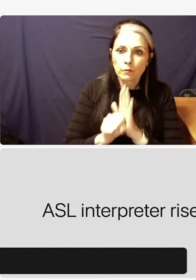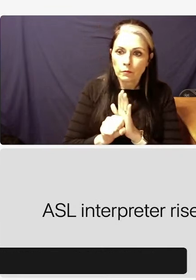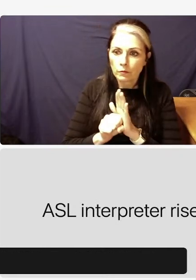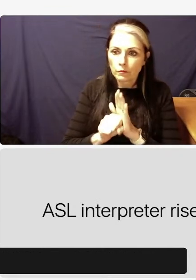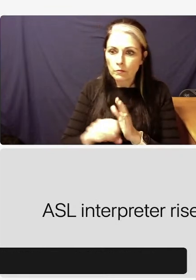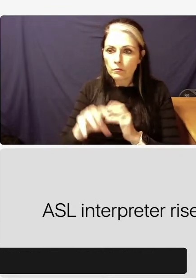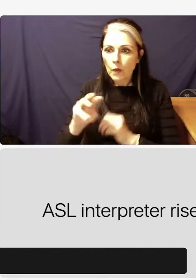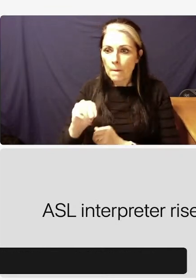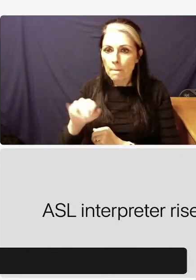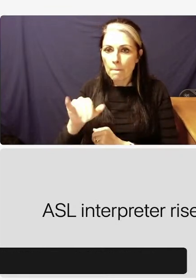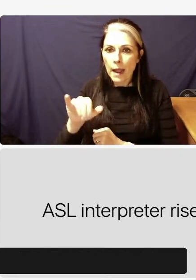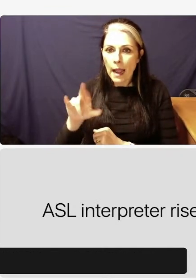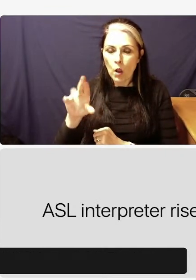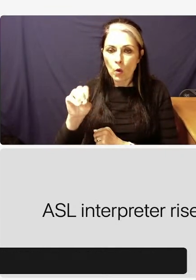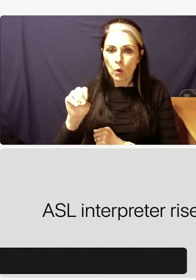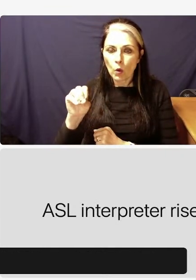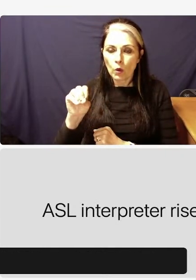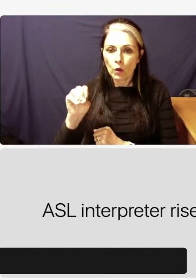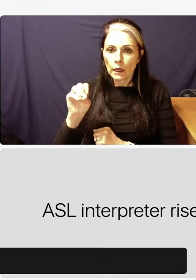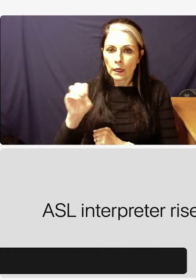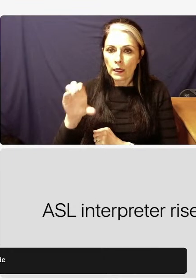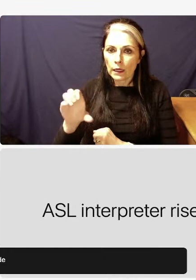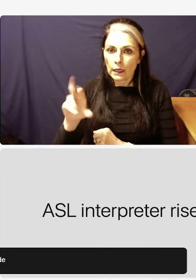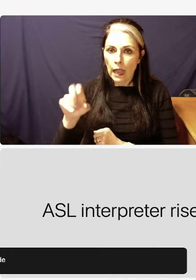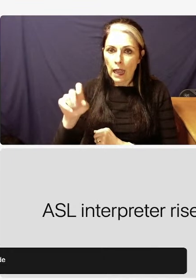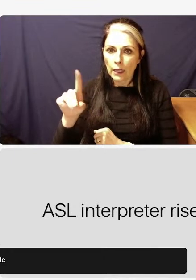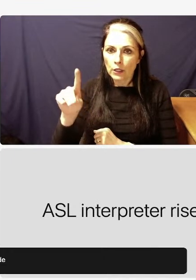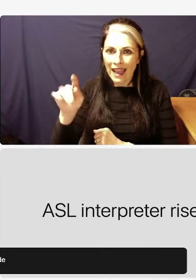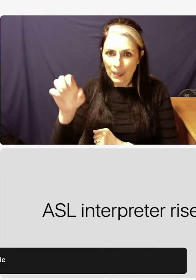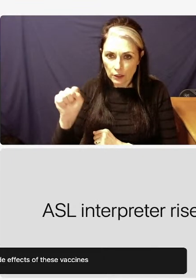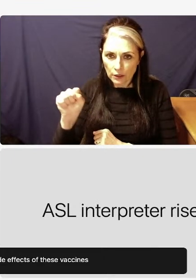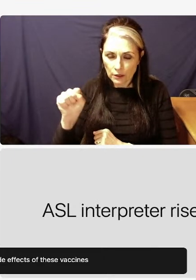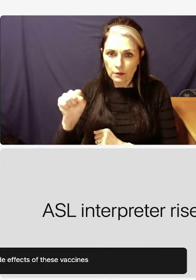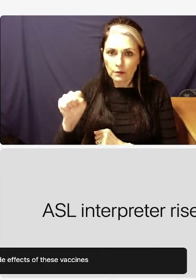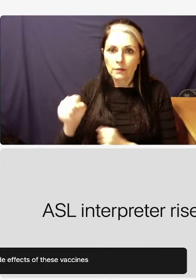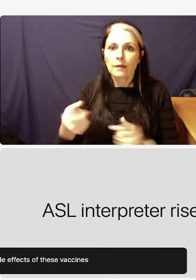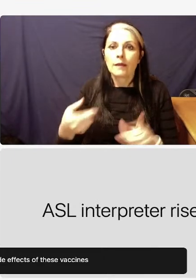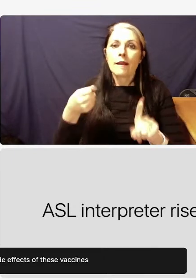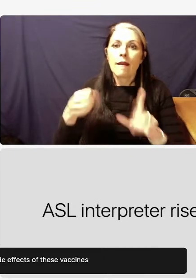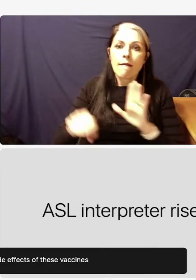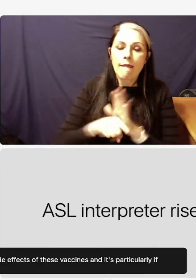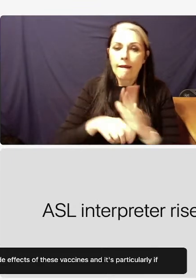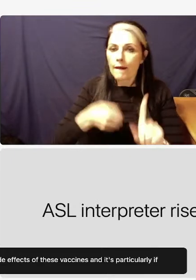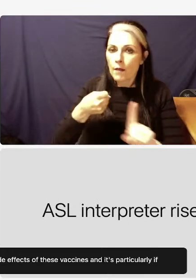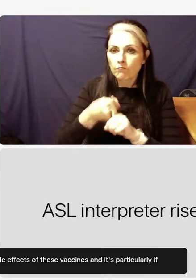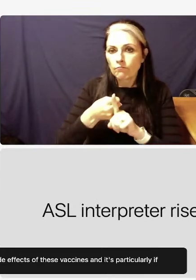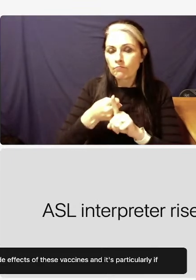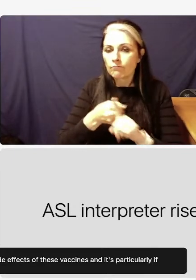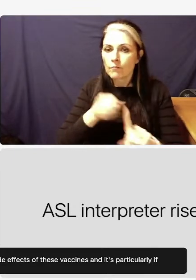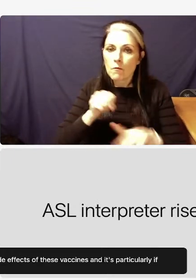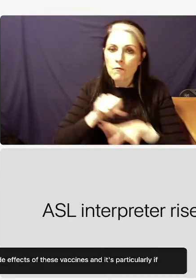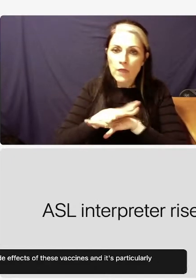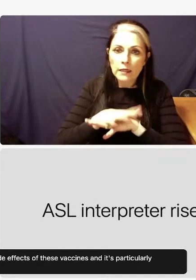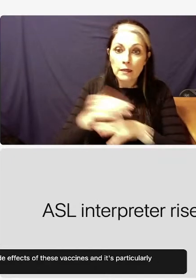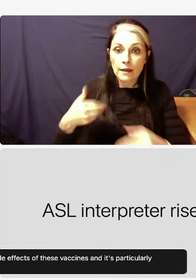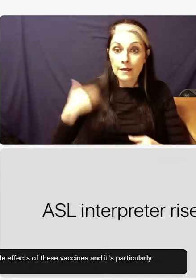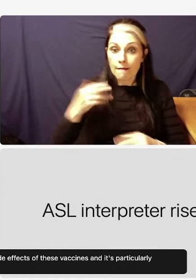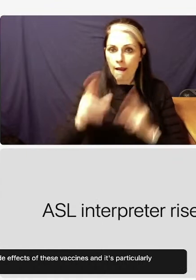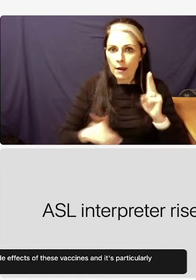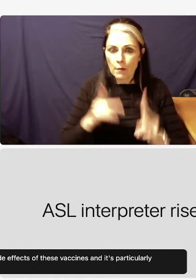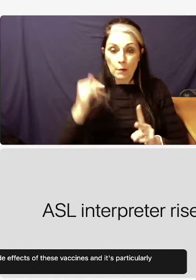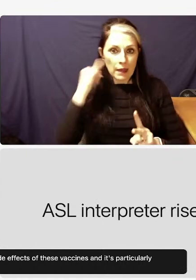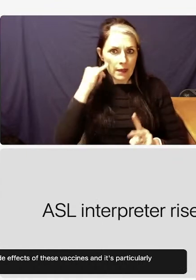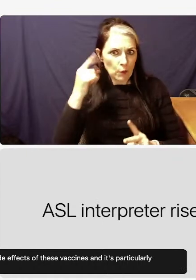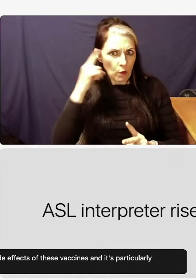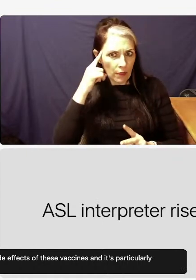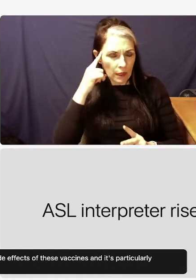myocarditis is one of the known side effects of these vaccines and is particularly affecting young people and just in case you think